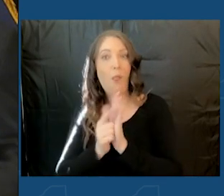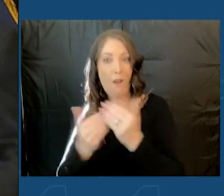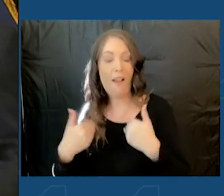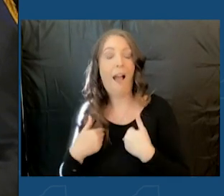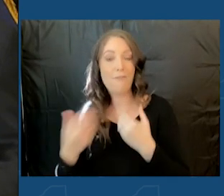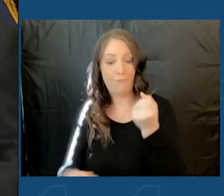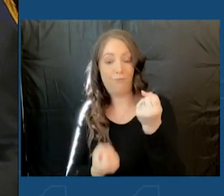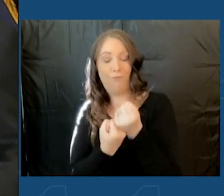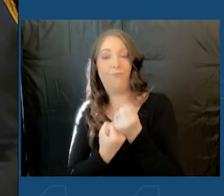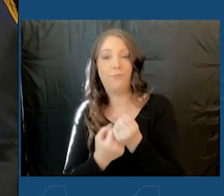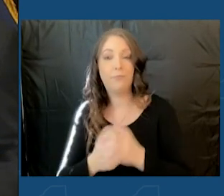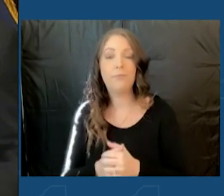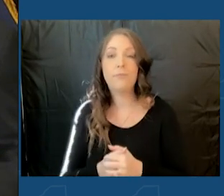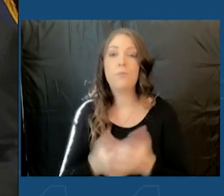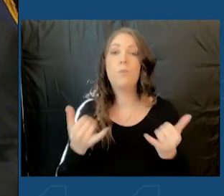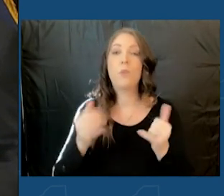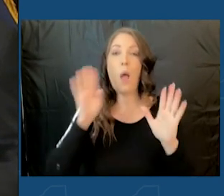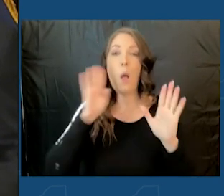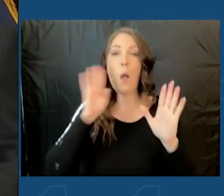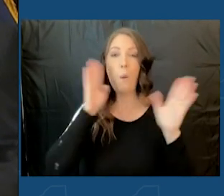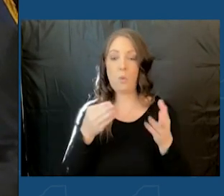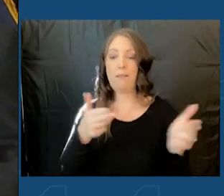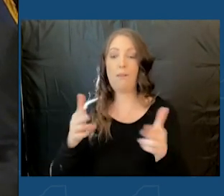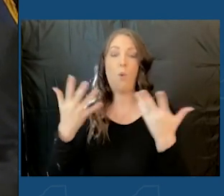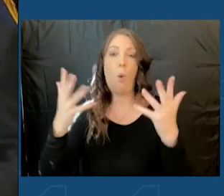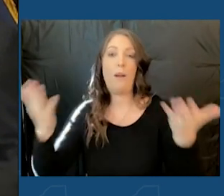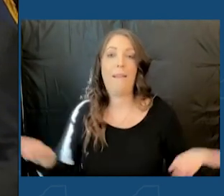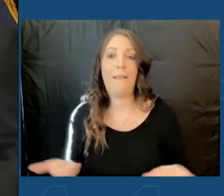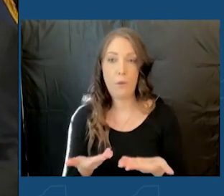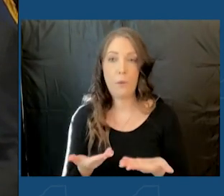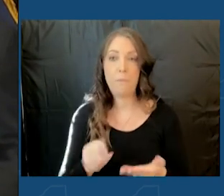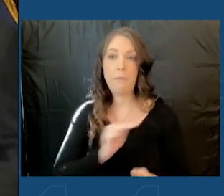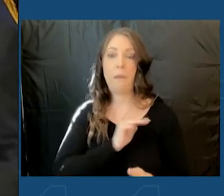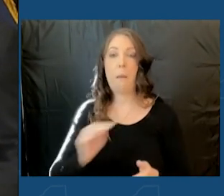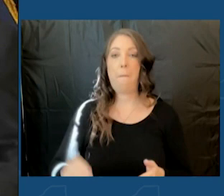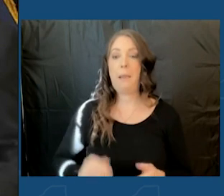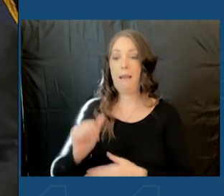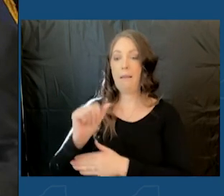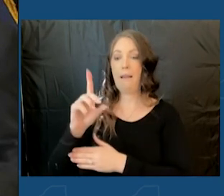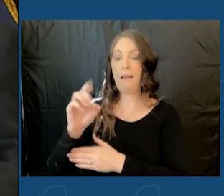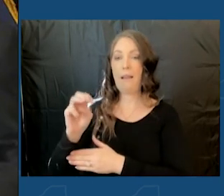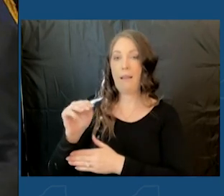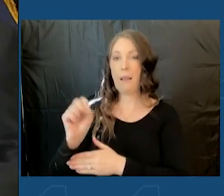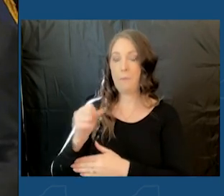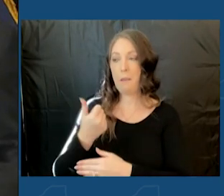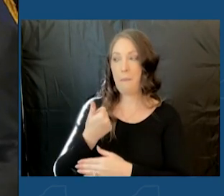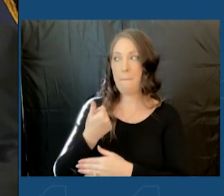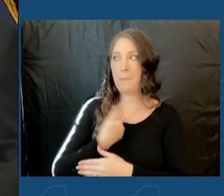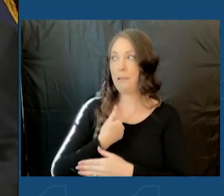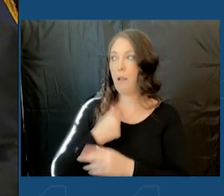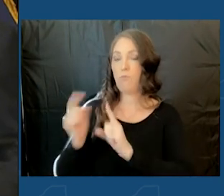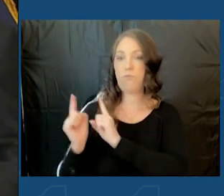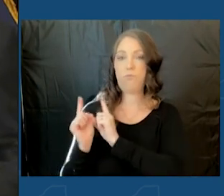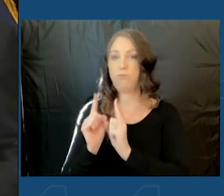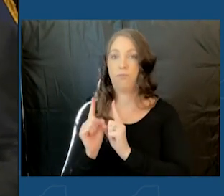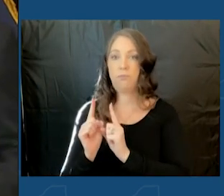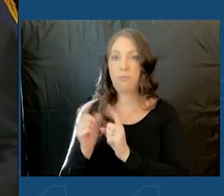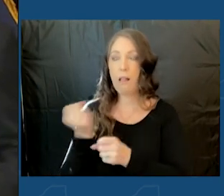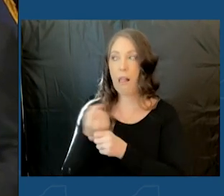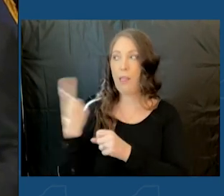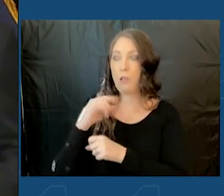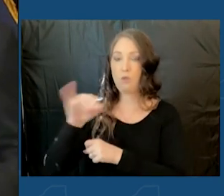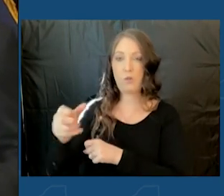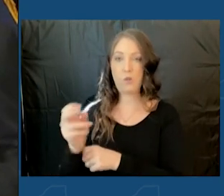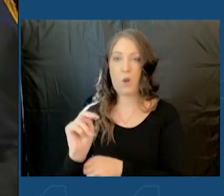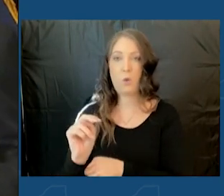also focusing on the guns that are already here. Mayor Adams and I stood together last January, literally weeks after he was sworn in as mayor,